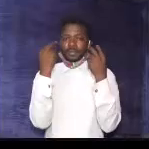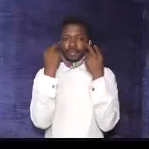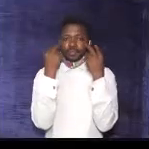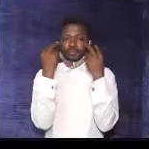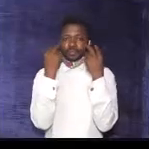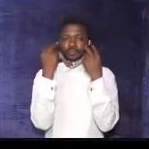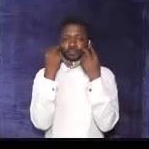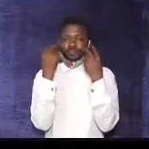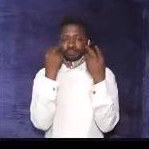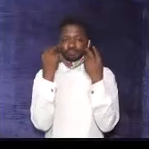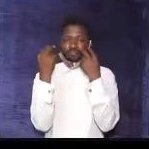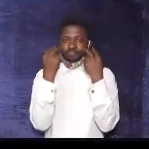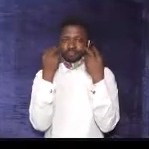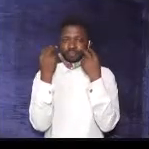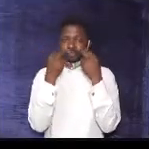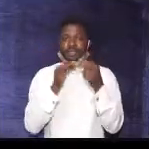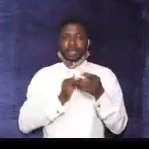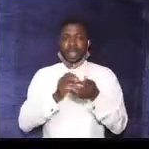Eyes on me.